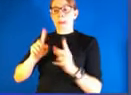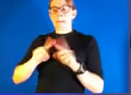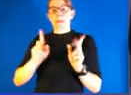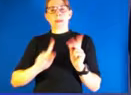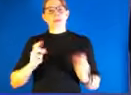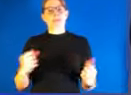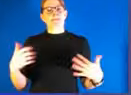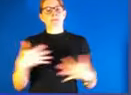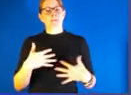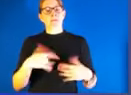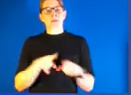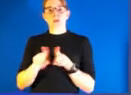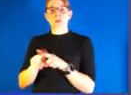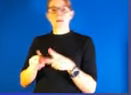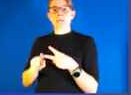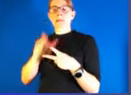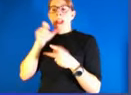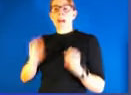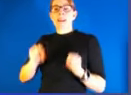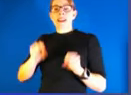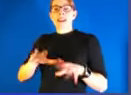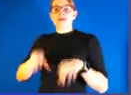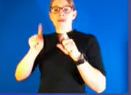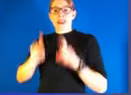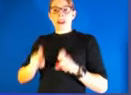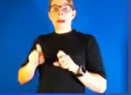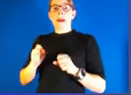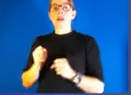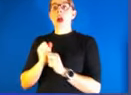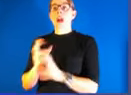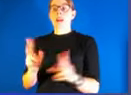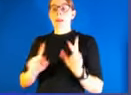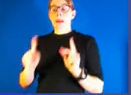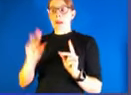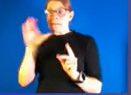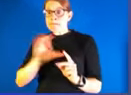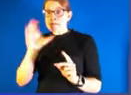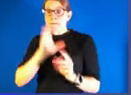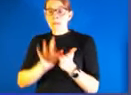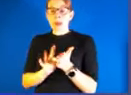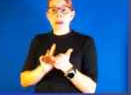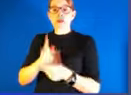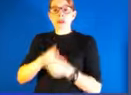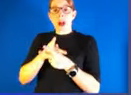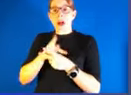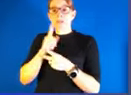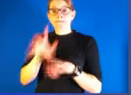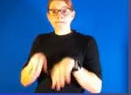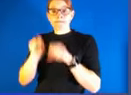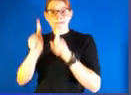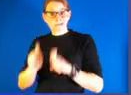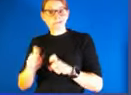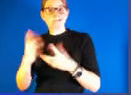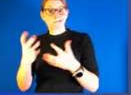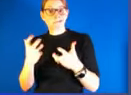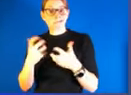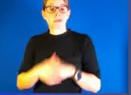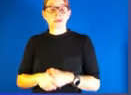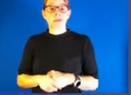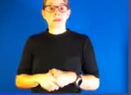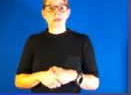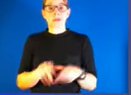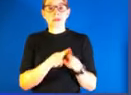also the inability to get tested, I think, is causing people to seek medical care, to get tested. And again, I